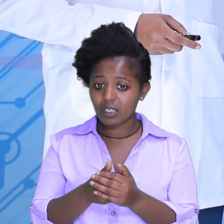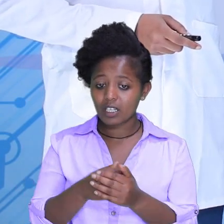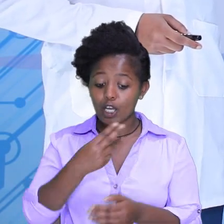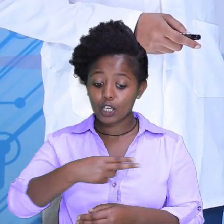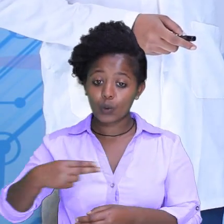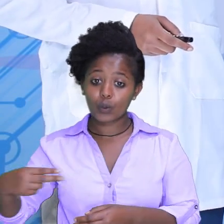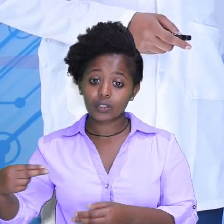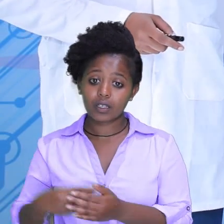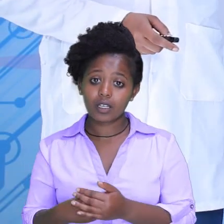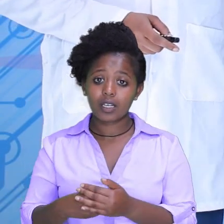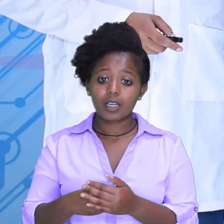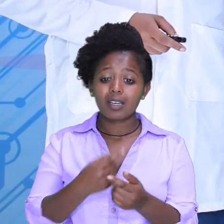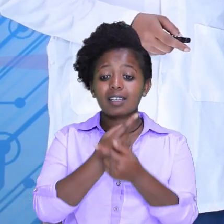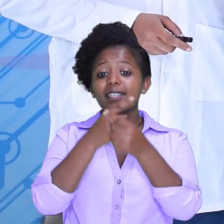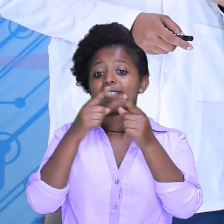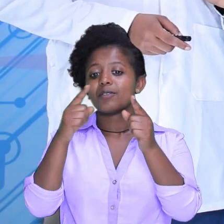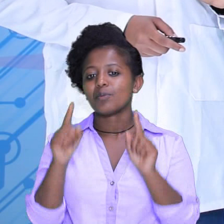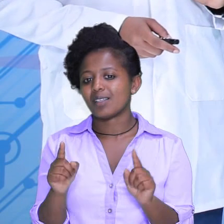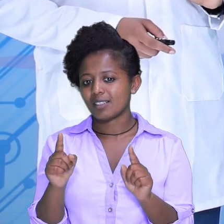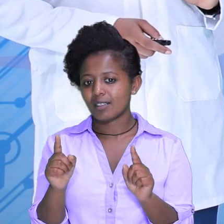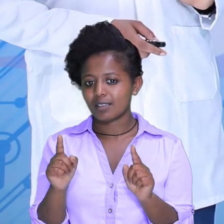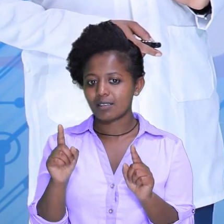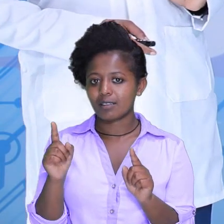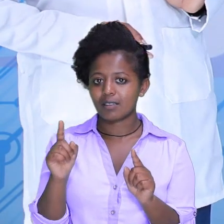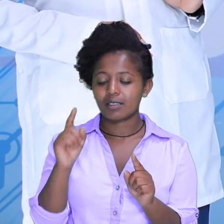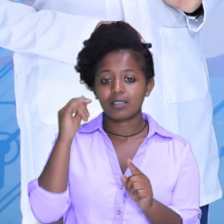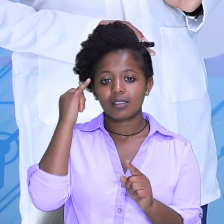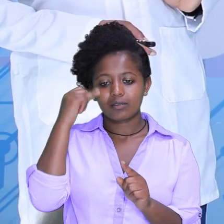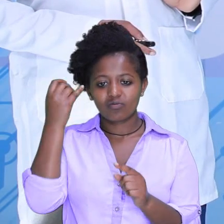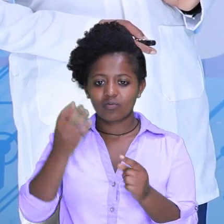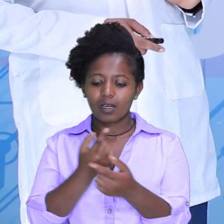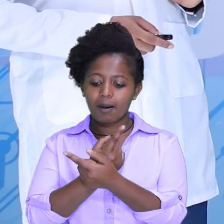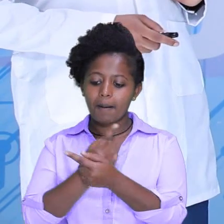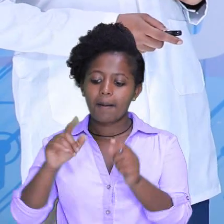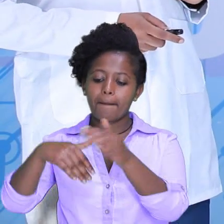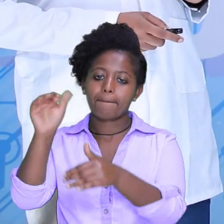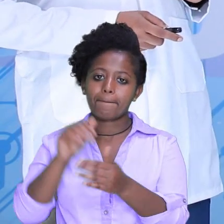Indonesia independent from Japan occupation.